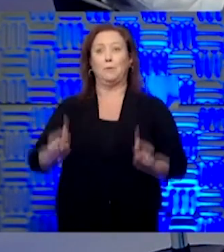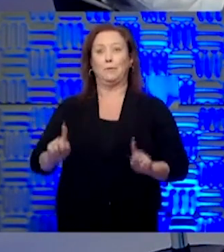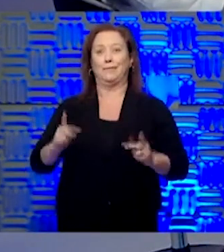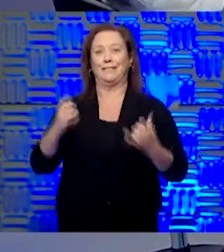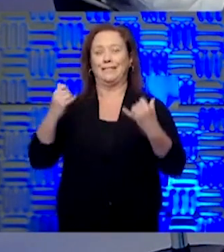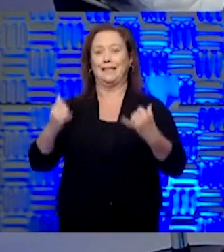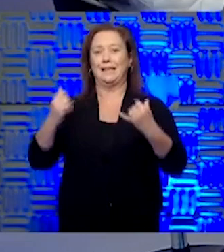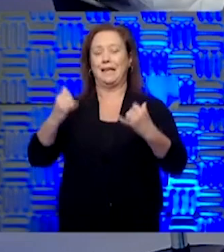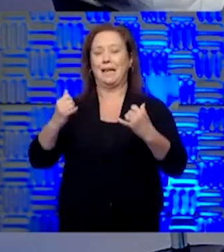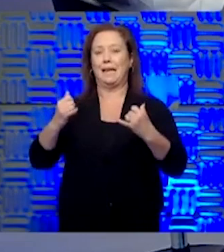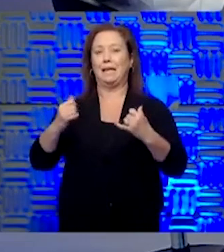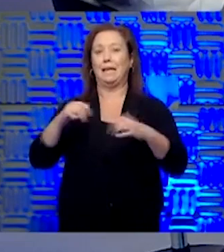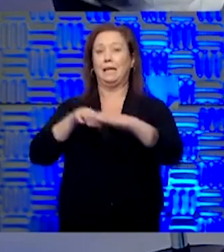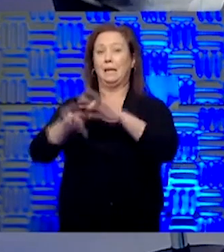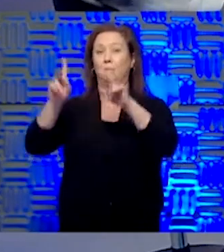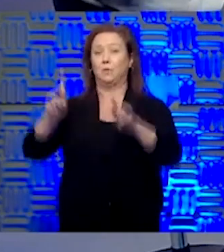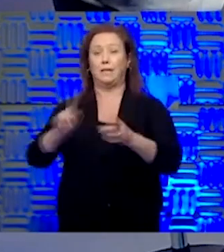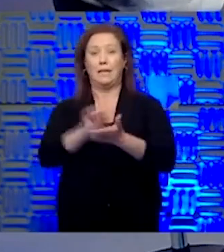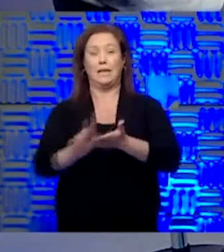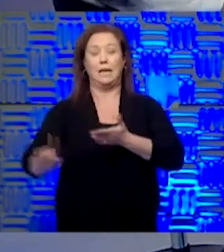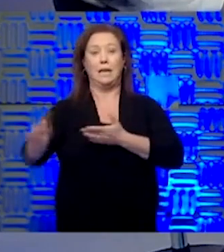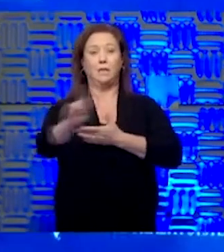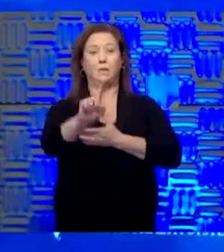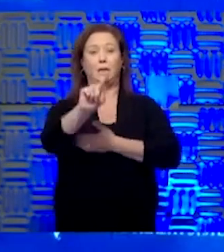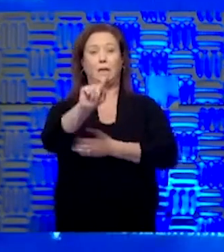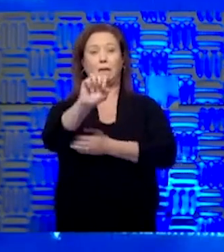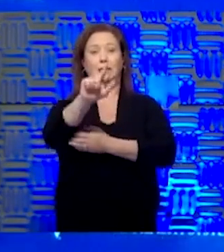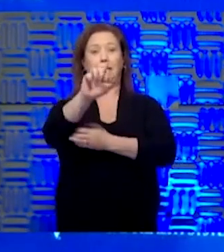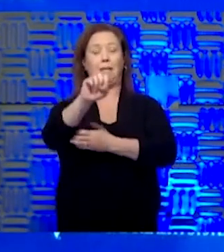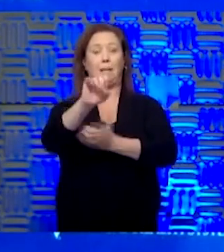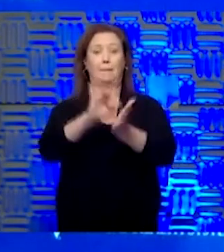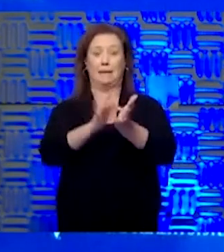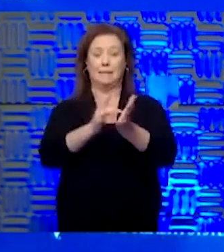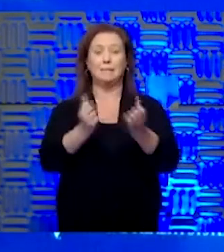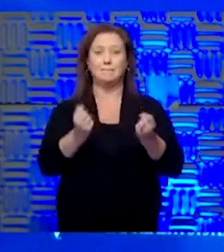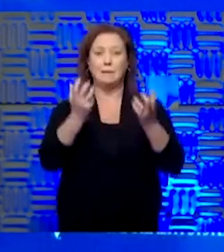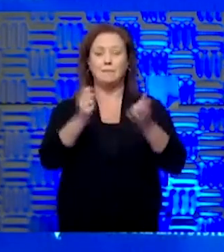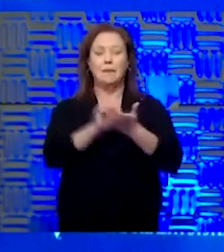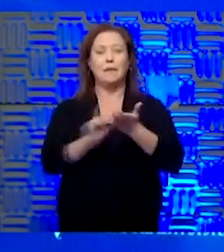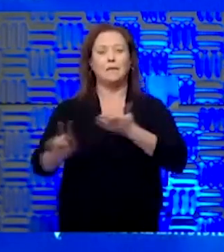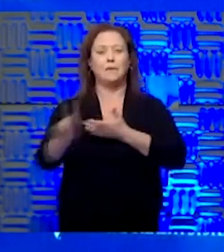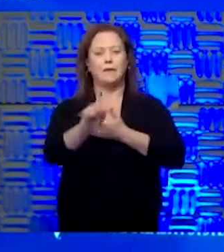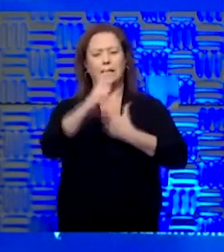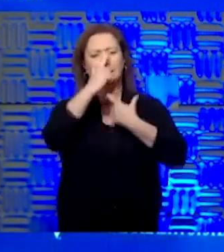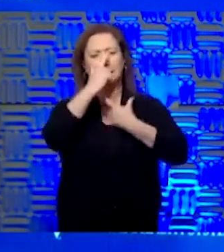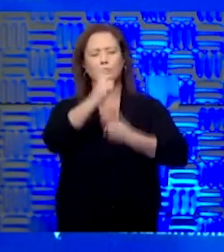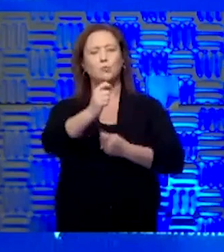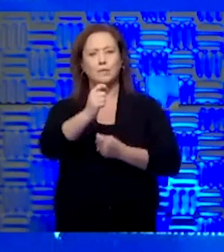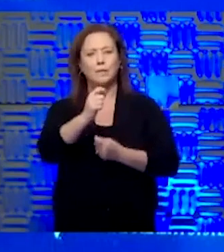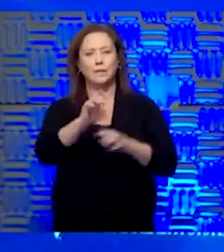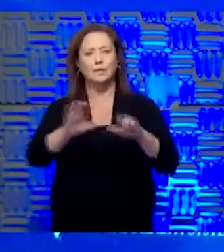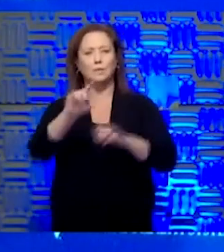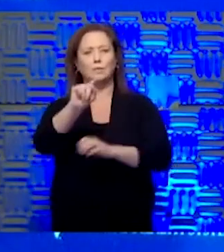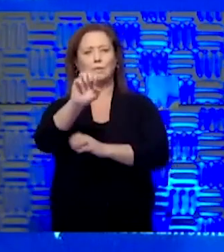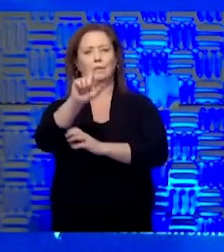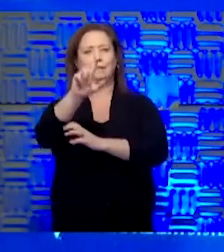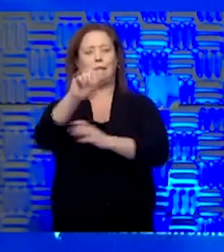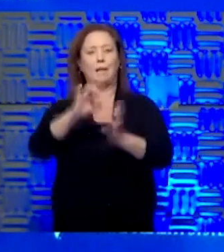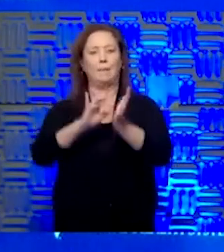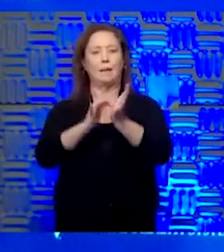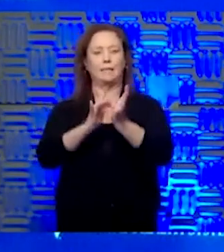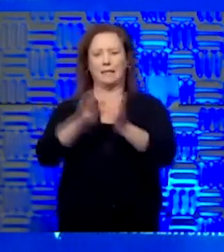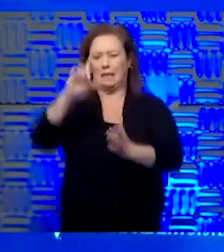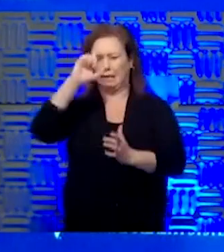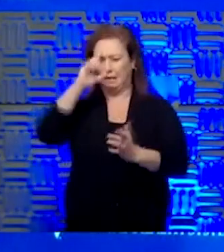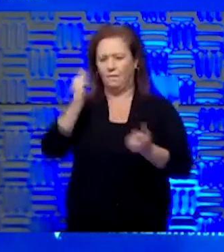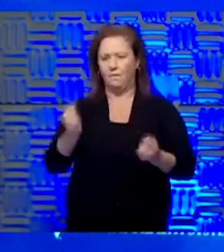today, and then next week I've got a bunch of telemedicine visits. So I think it's interesting to do it. What I think